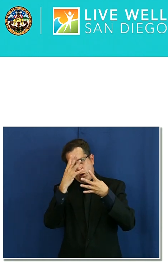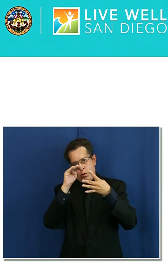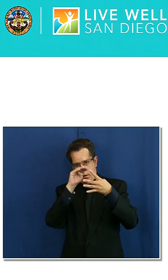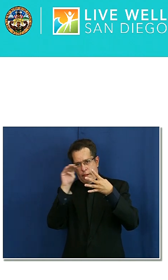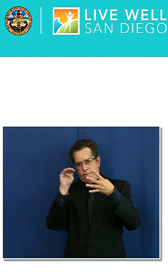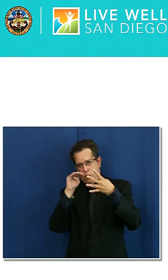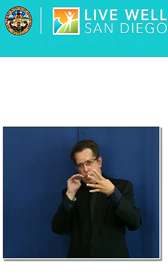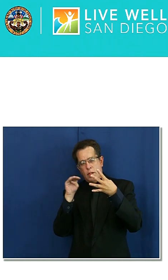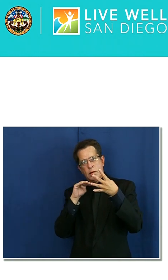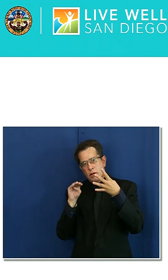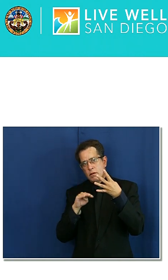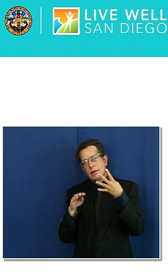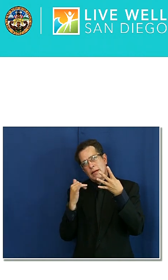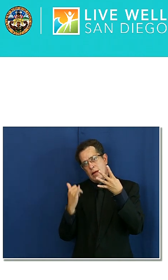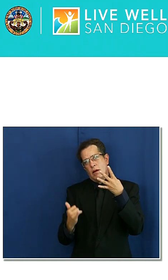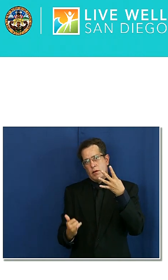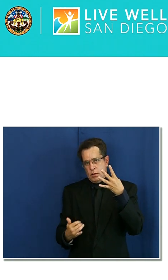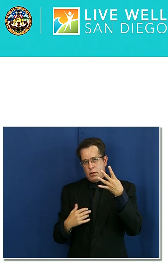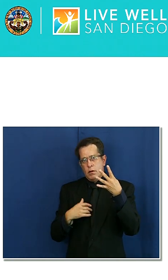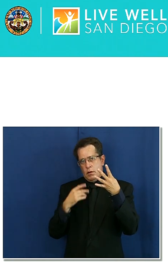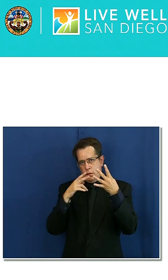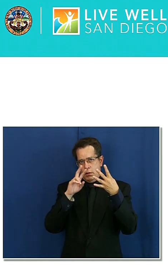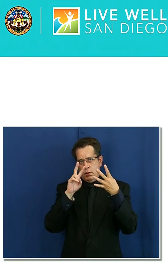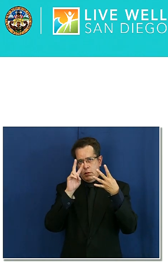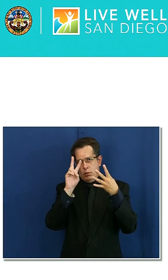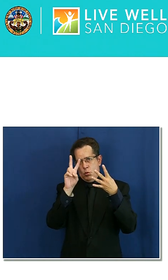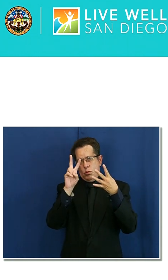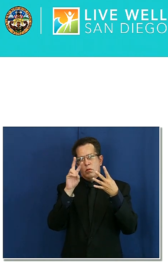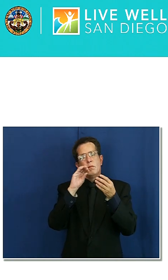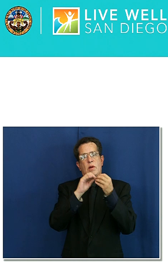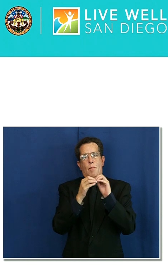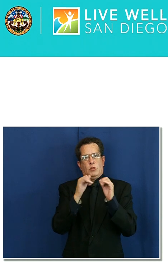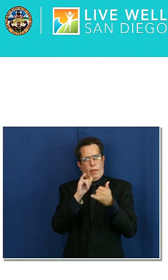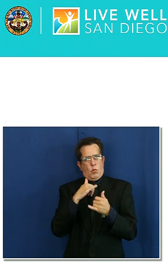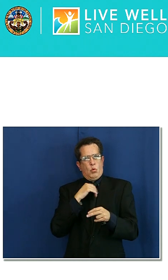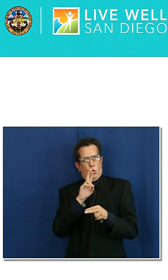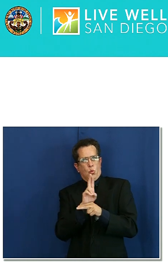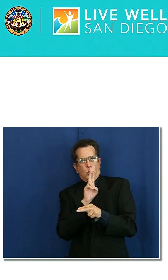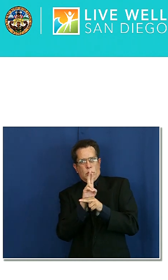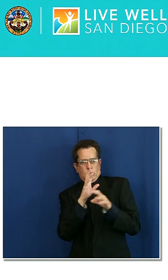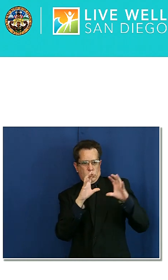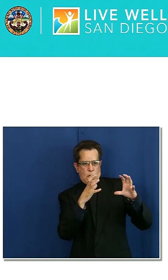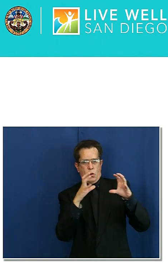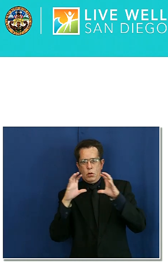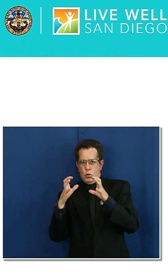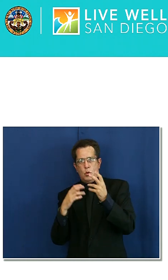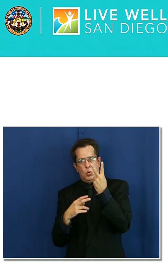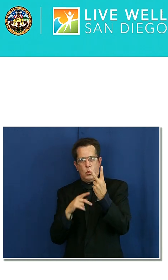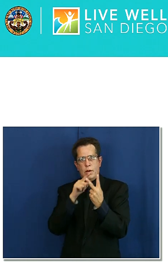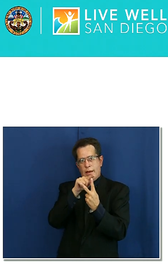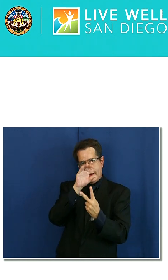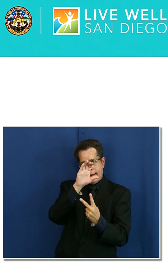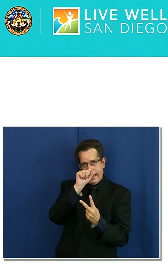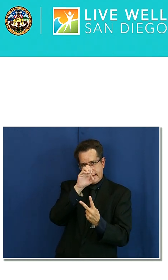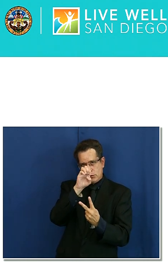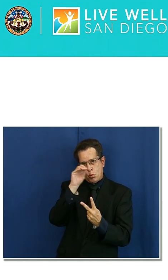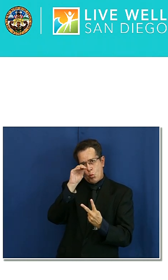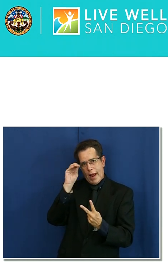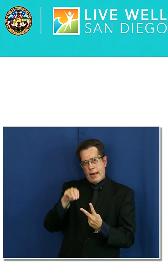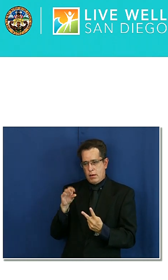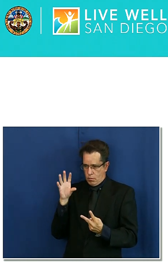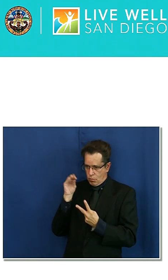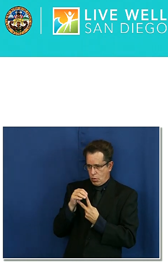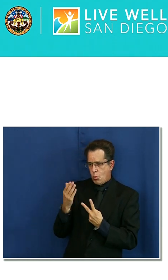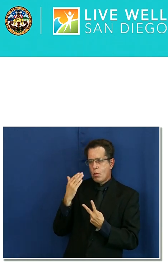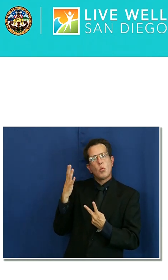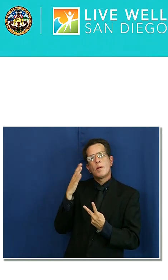There are now only 2 primary metrics used for the monitoring list, and this is case rate and %